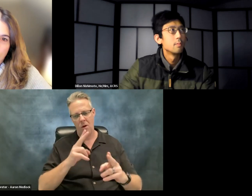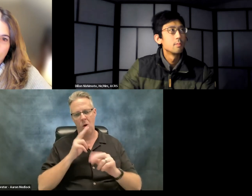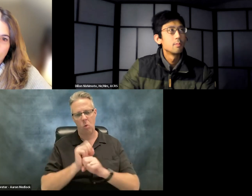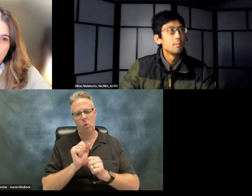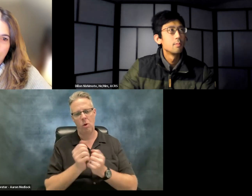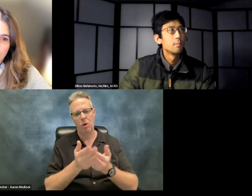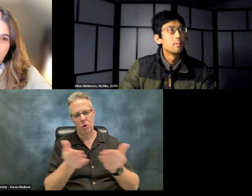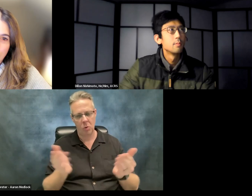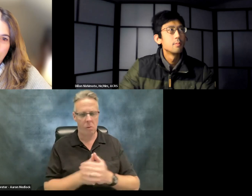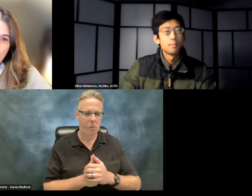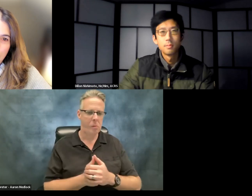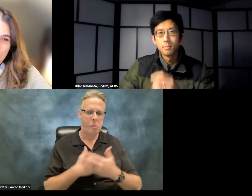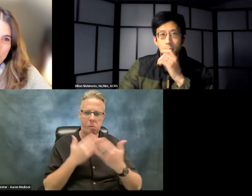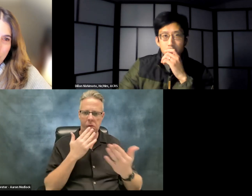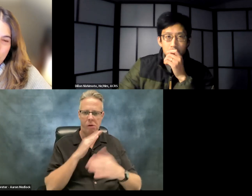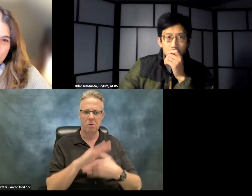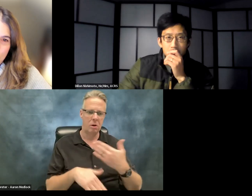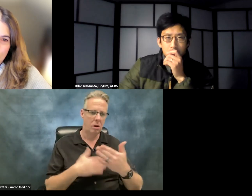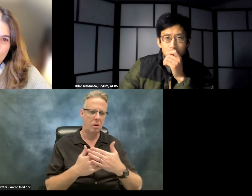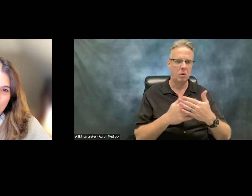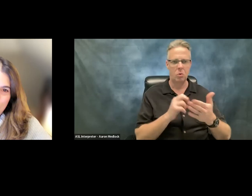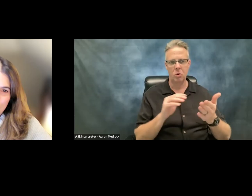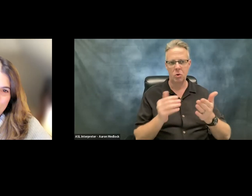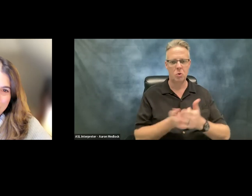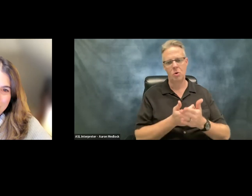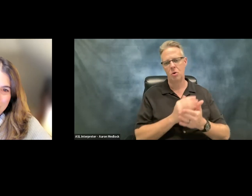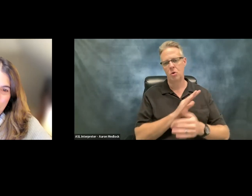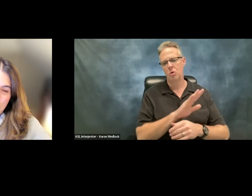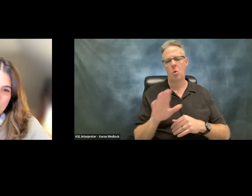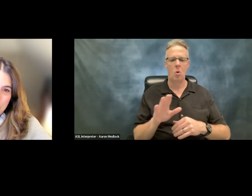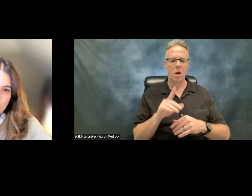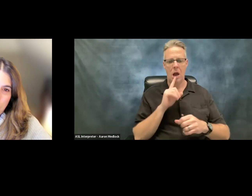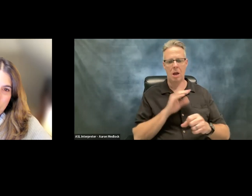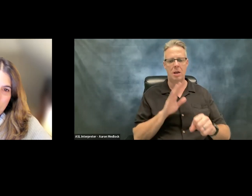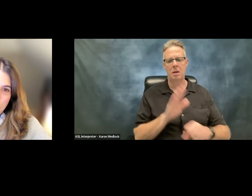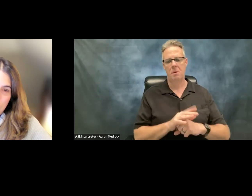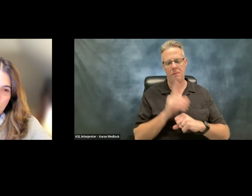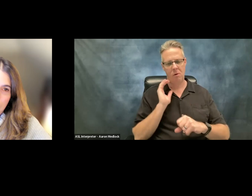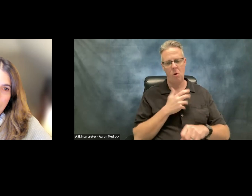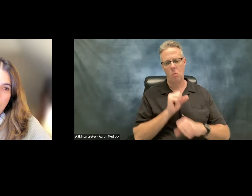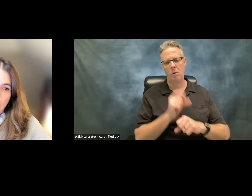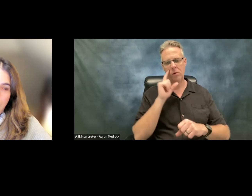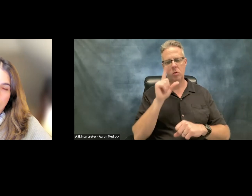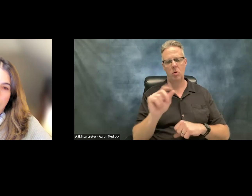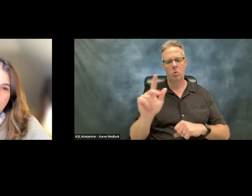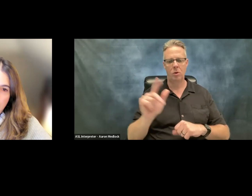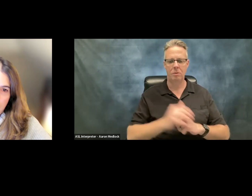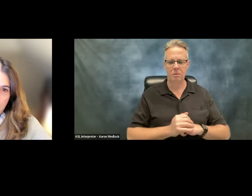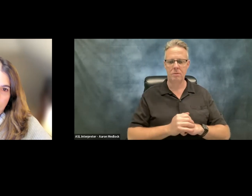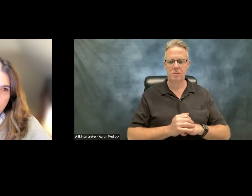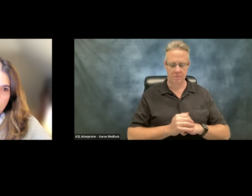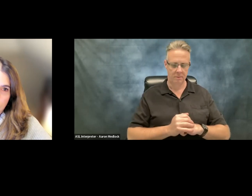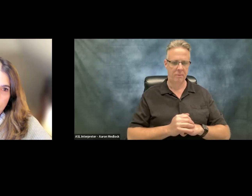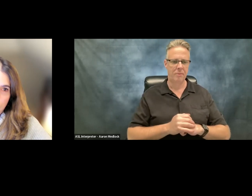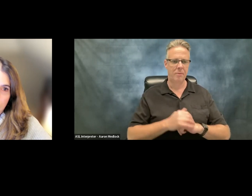I'm grateful for everyone renewing, in Kashi's words, renewing your commitment to this work in 2023. Also want to